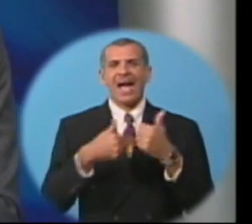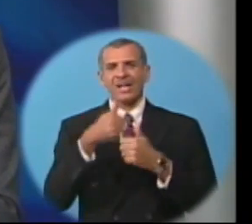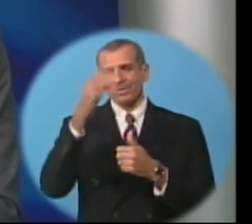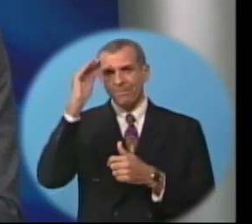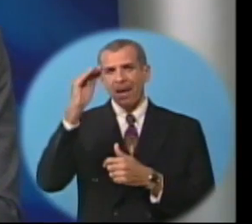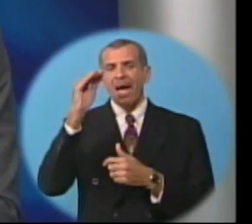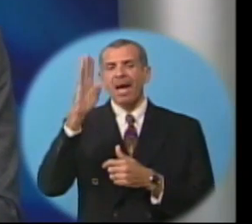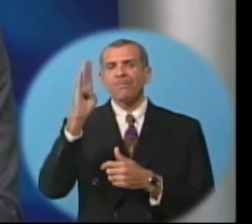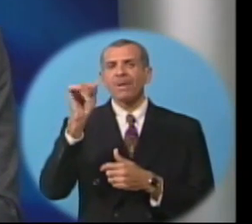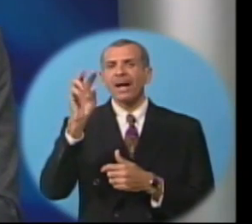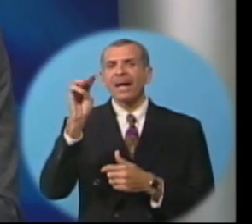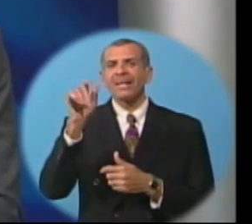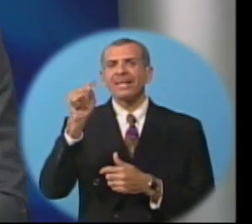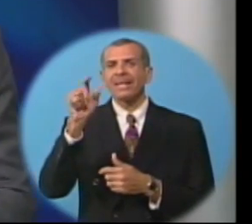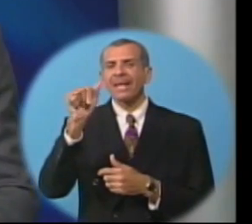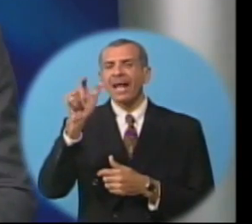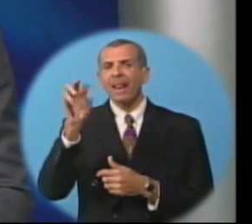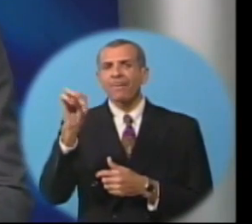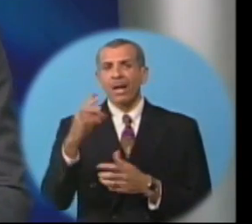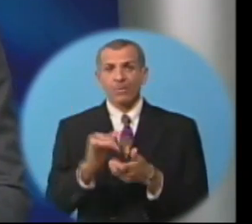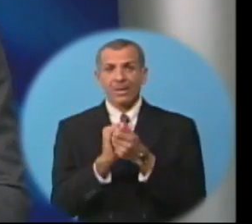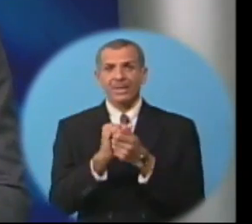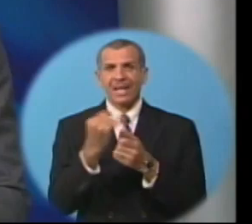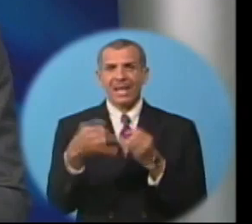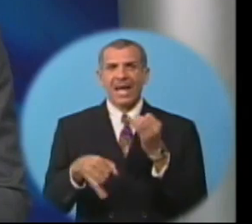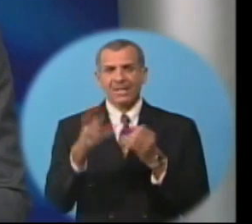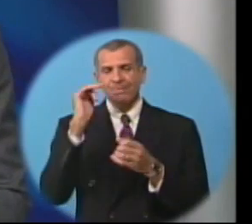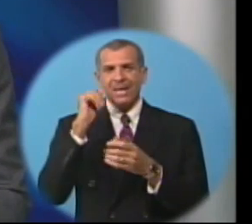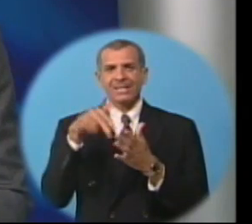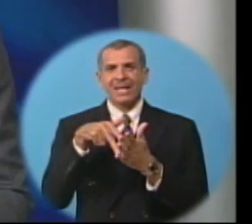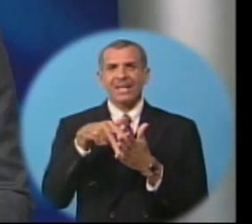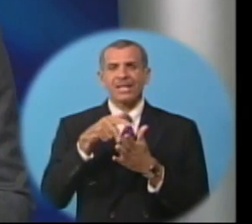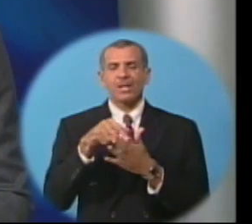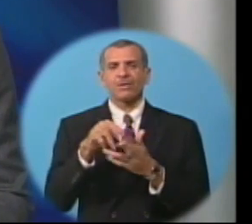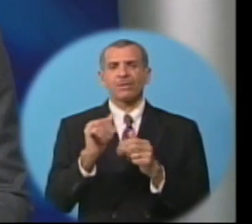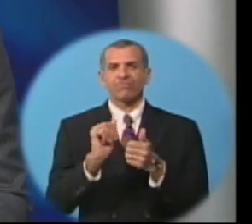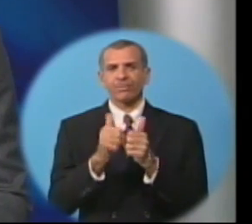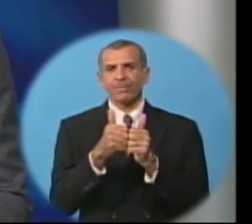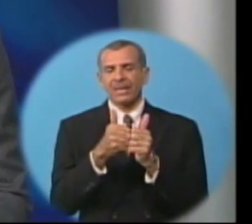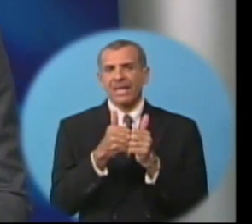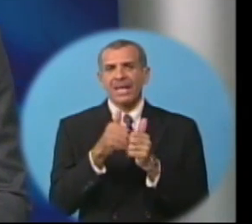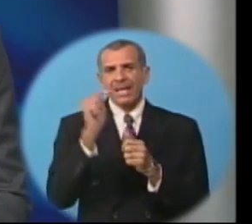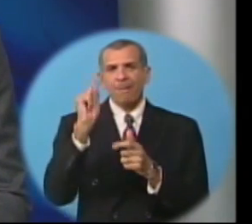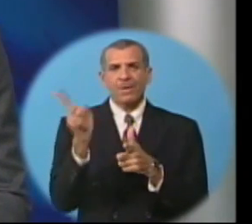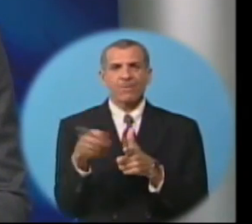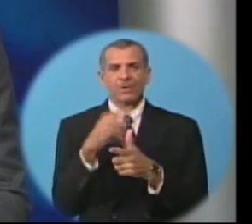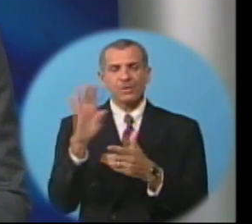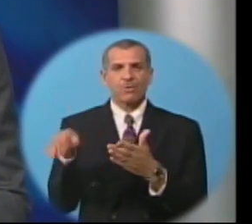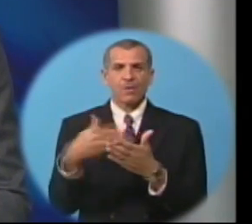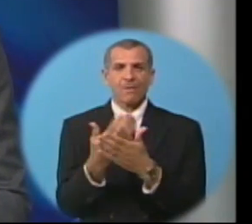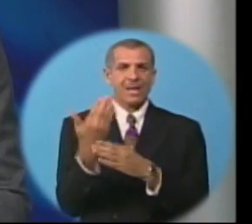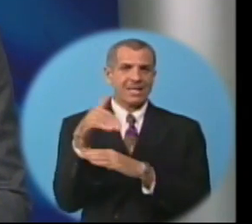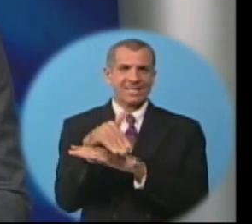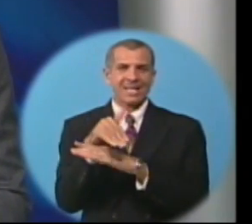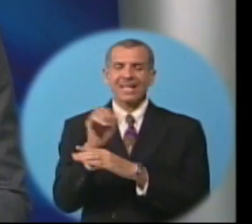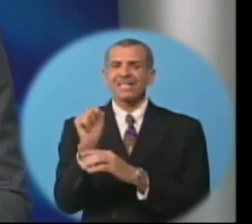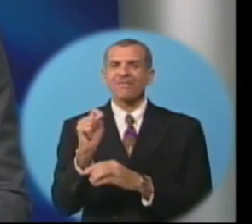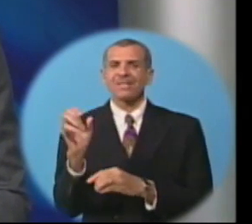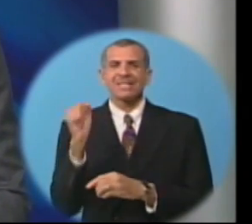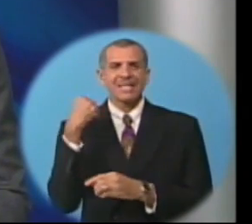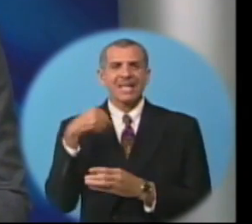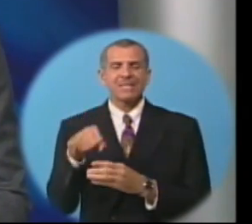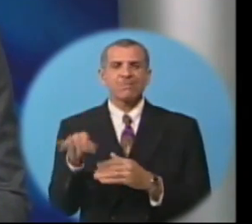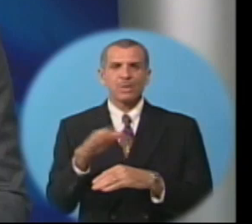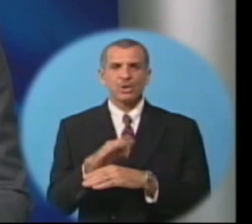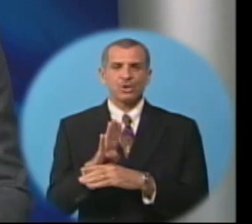Brian Talma has won the last man standing paddle round Barbados. Talma was the first to arrive last night at Silver Sands Beach.